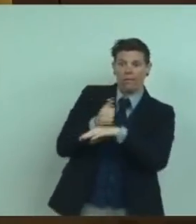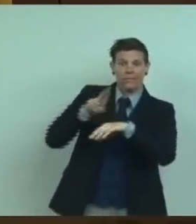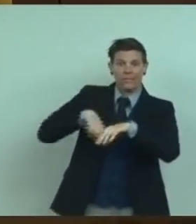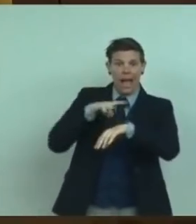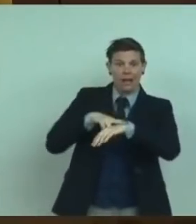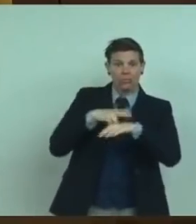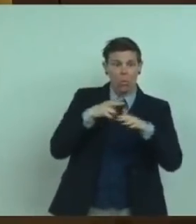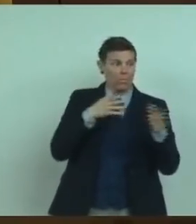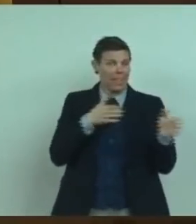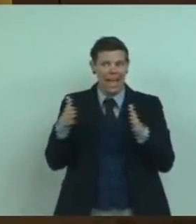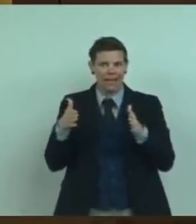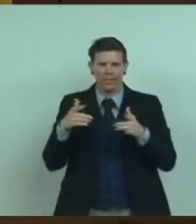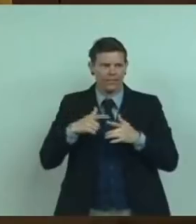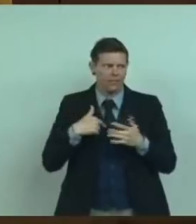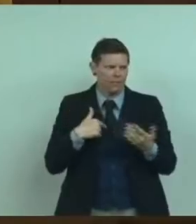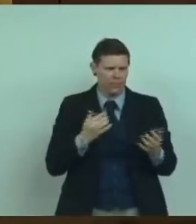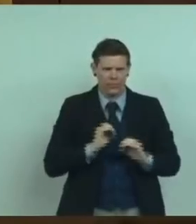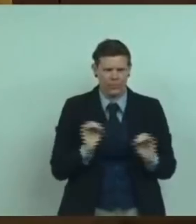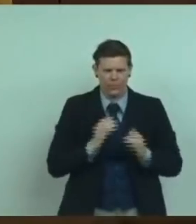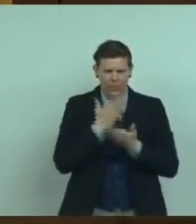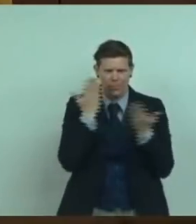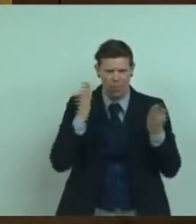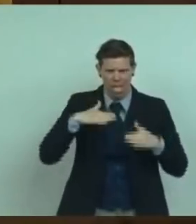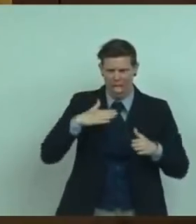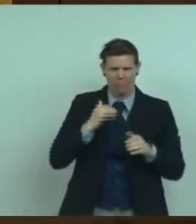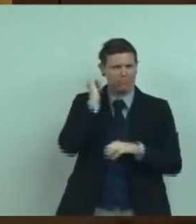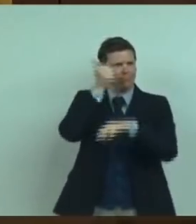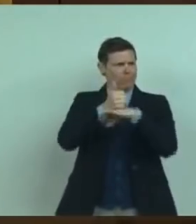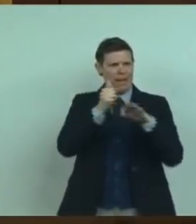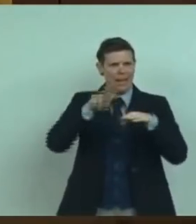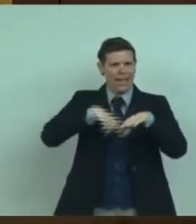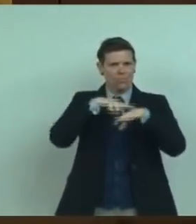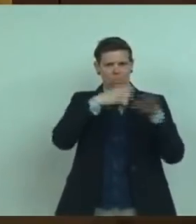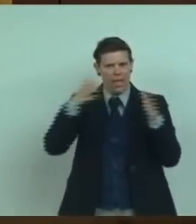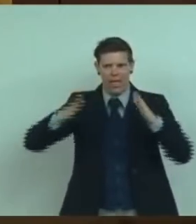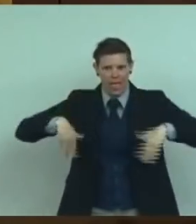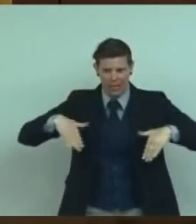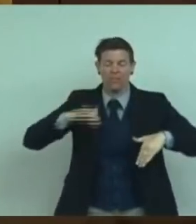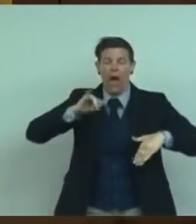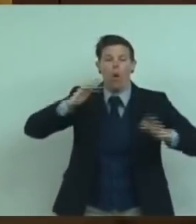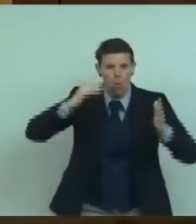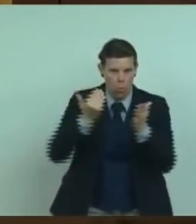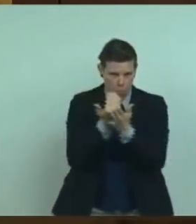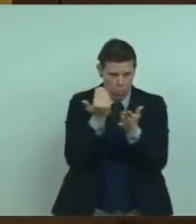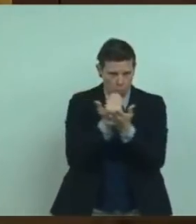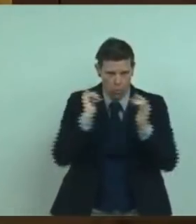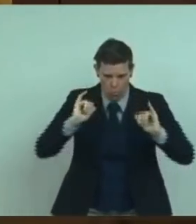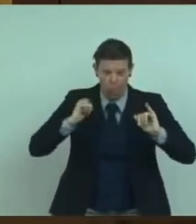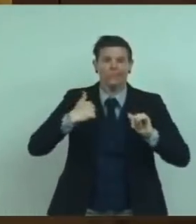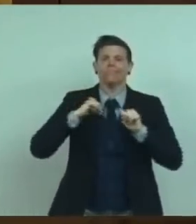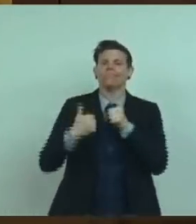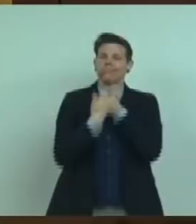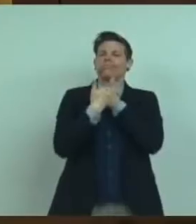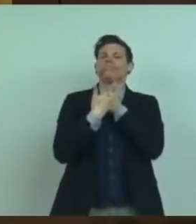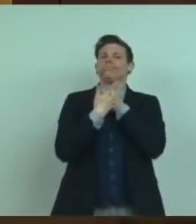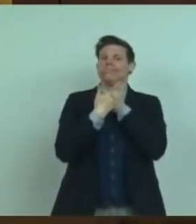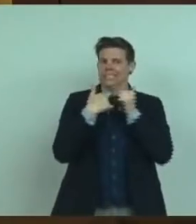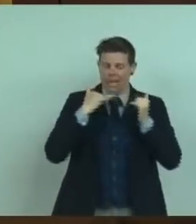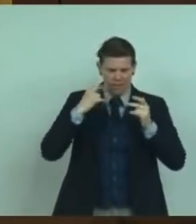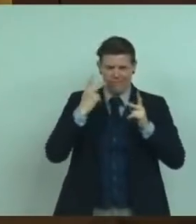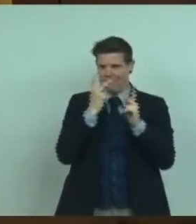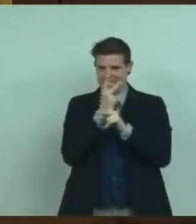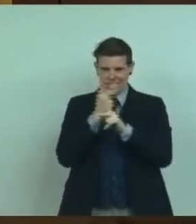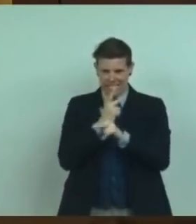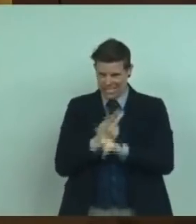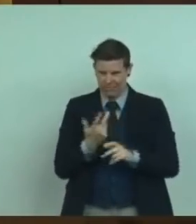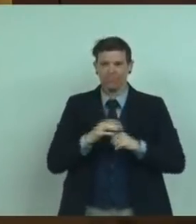incredibly challenging. And we're clear about that. I want that data too. And so I want to thank, it sounds like we're making